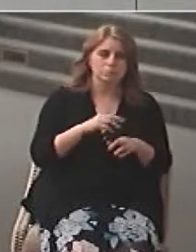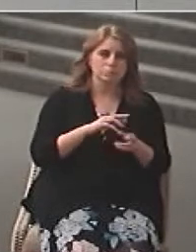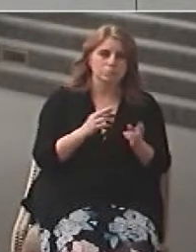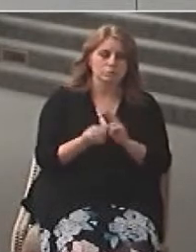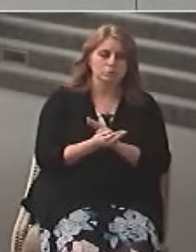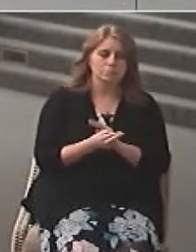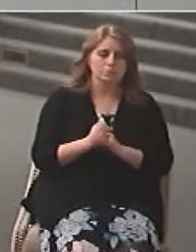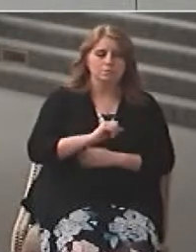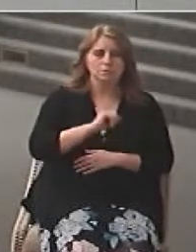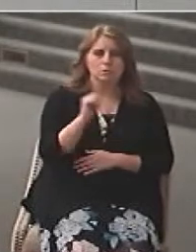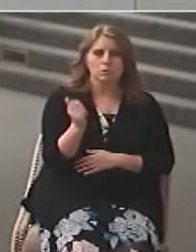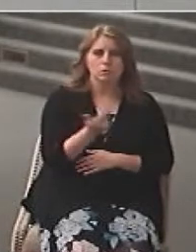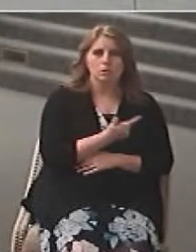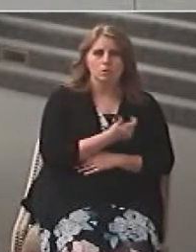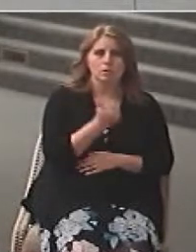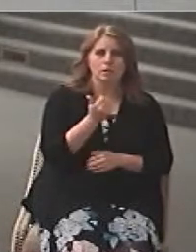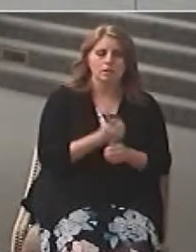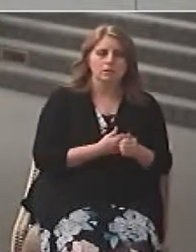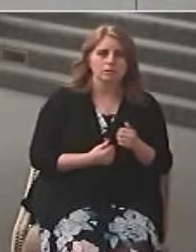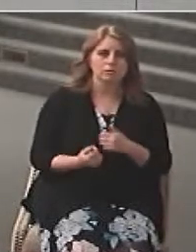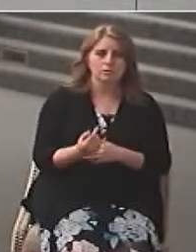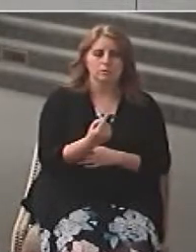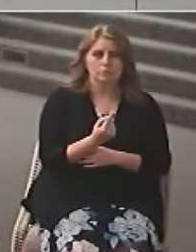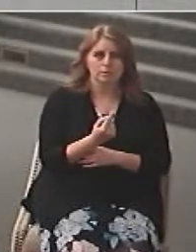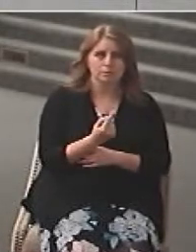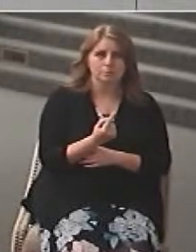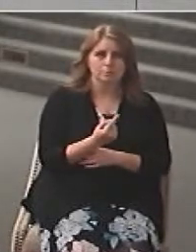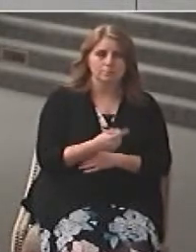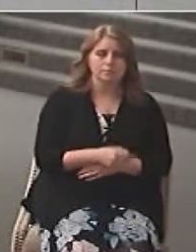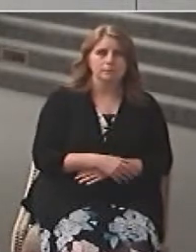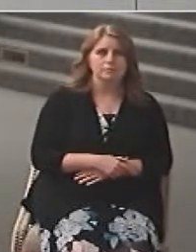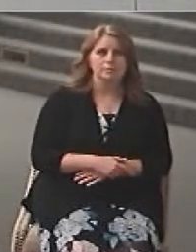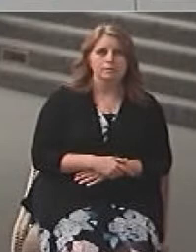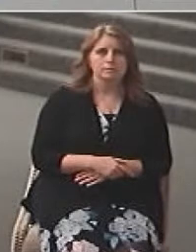All. Everybody.